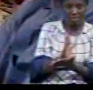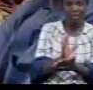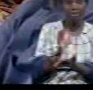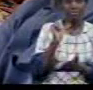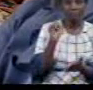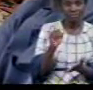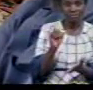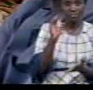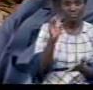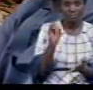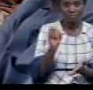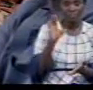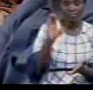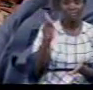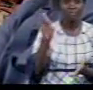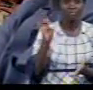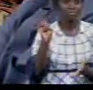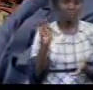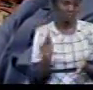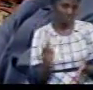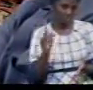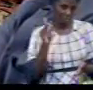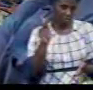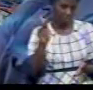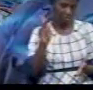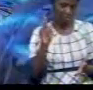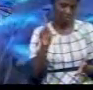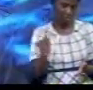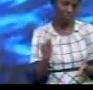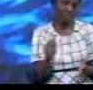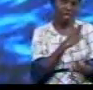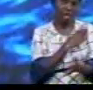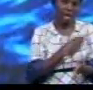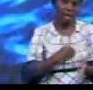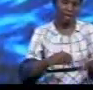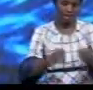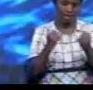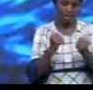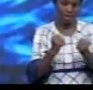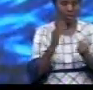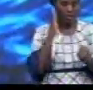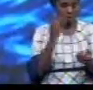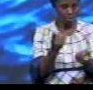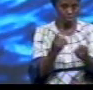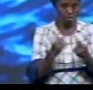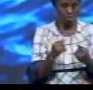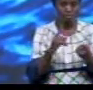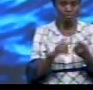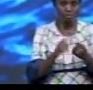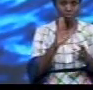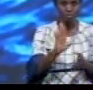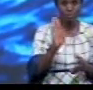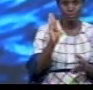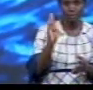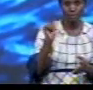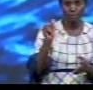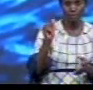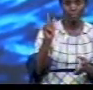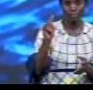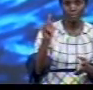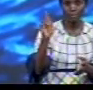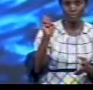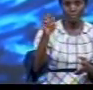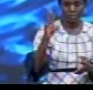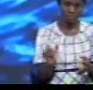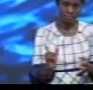battery. Are you watching? 5%, 10%, don't remove it yet. 20%,